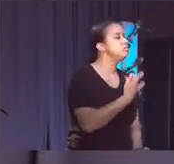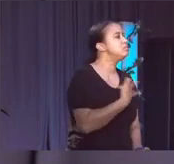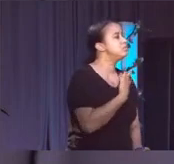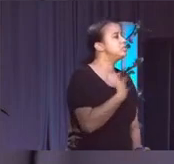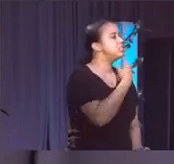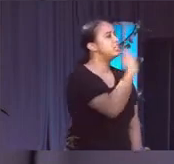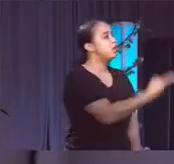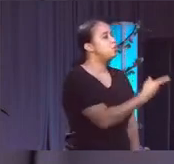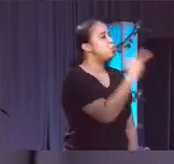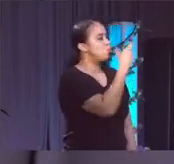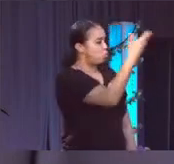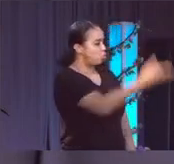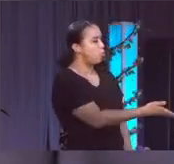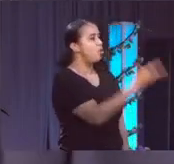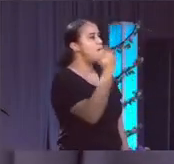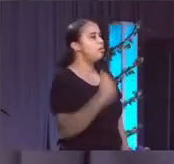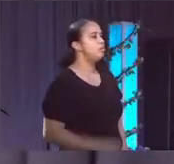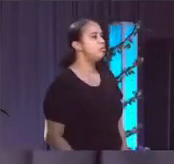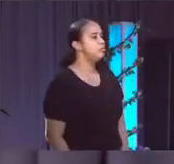tell you who you are.